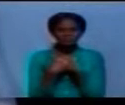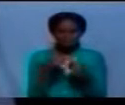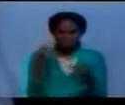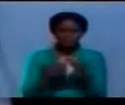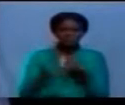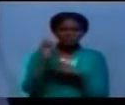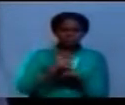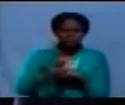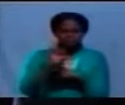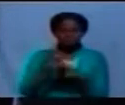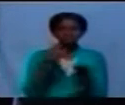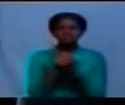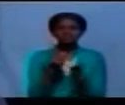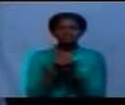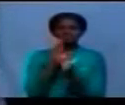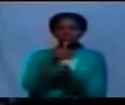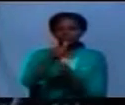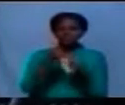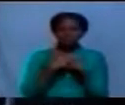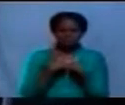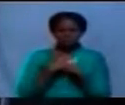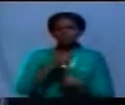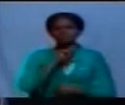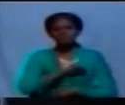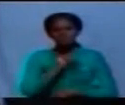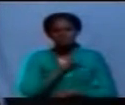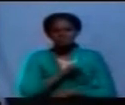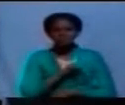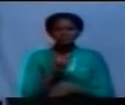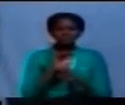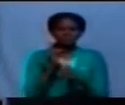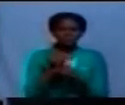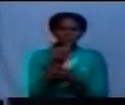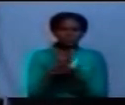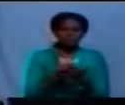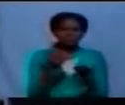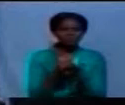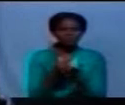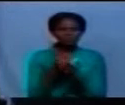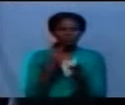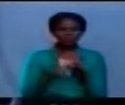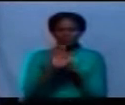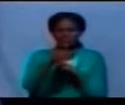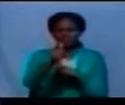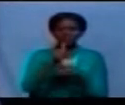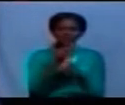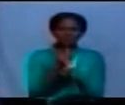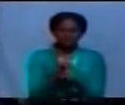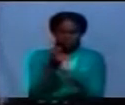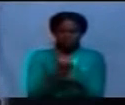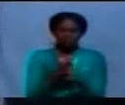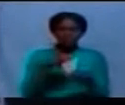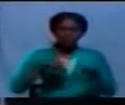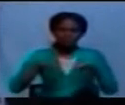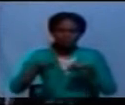whatever income sources you have, be it is a salary or be it some resources that you get from friends and